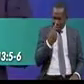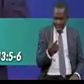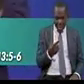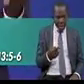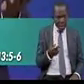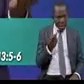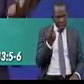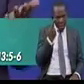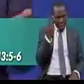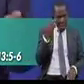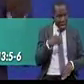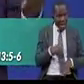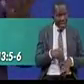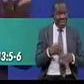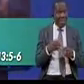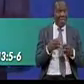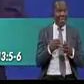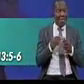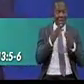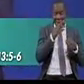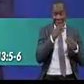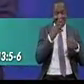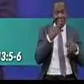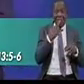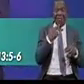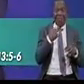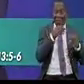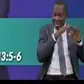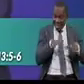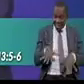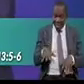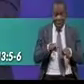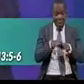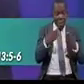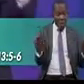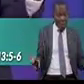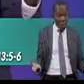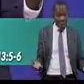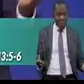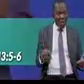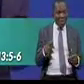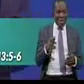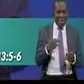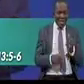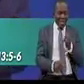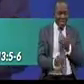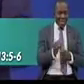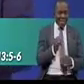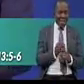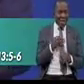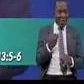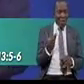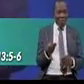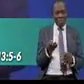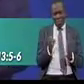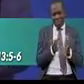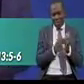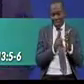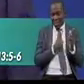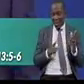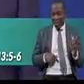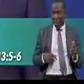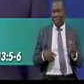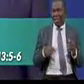before. Instead of praising God and saying, we'll serve this God that can open the Red Sea for the children of